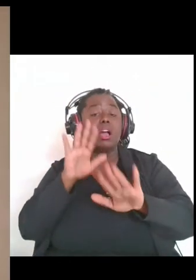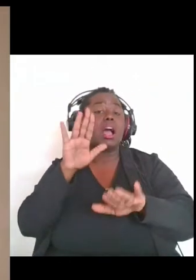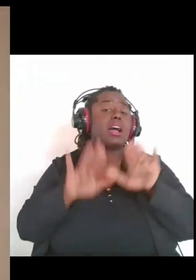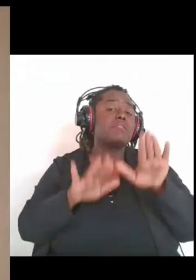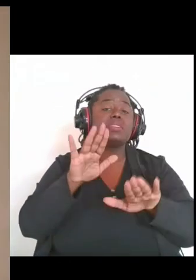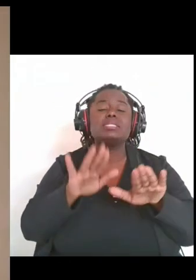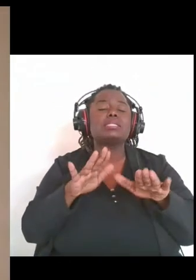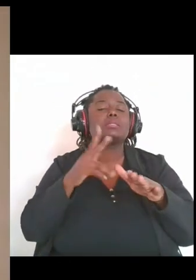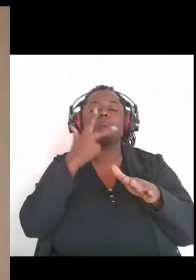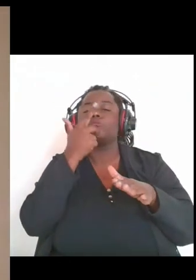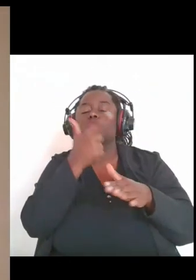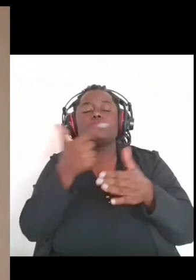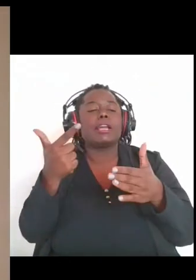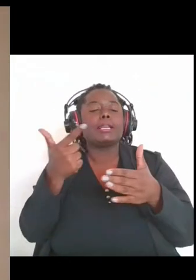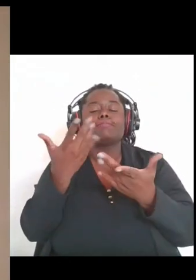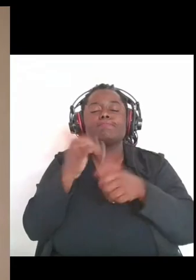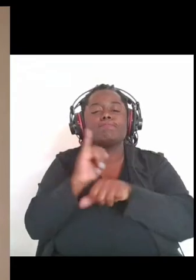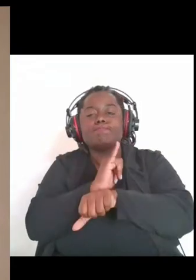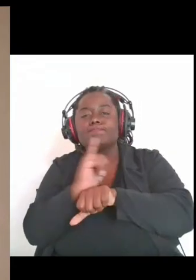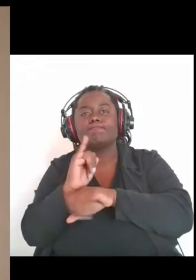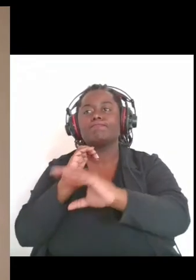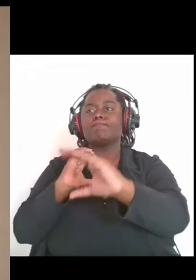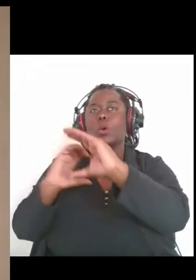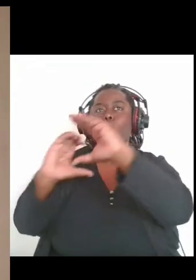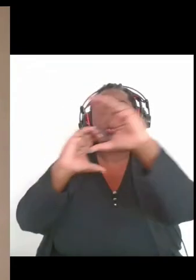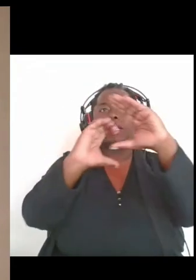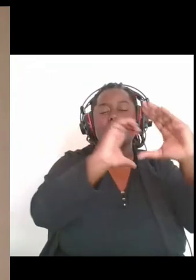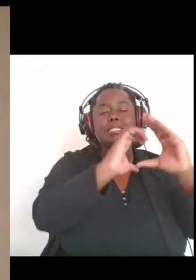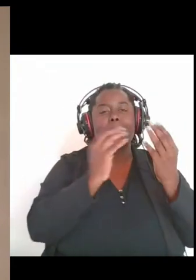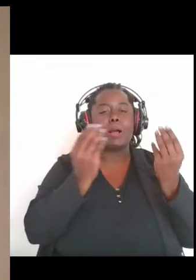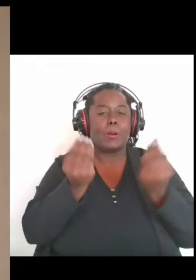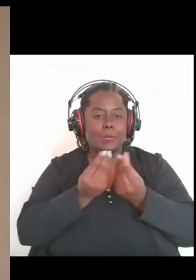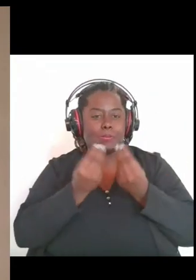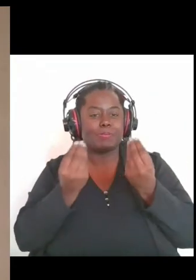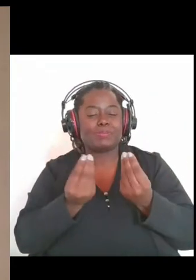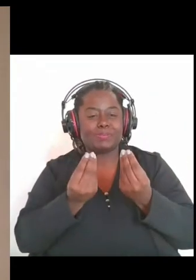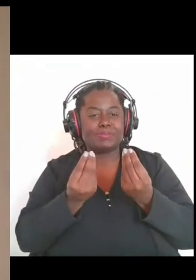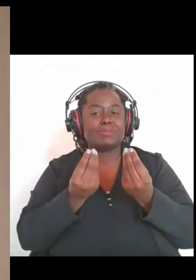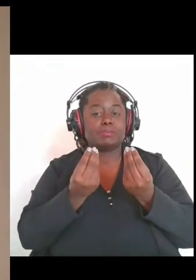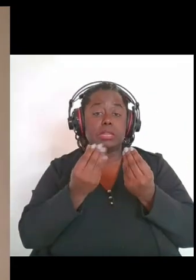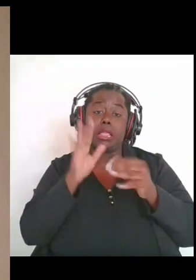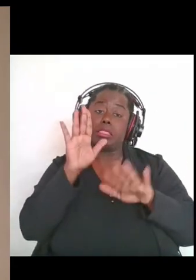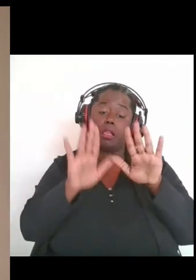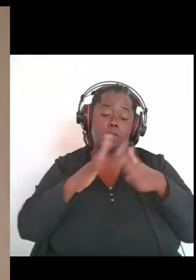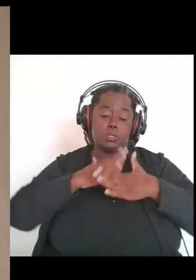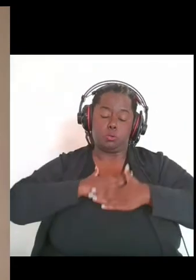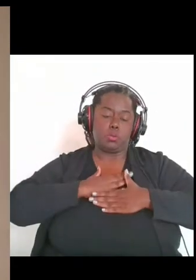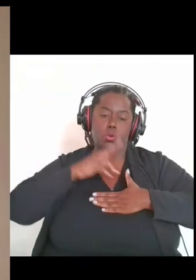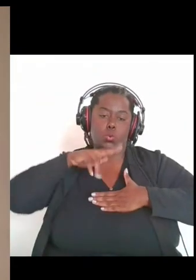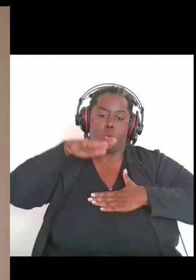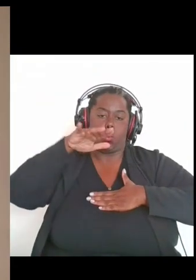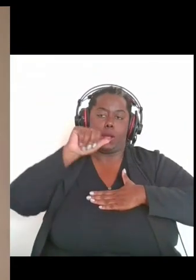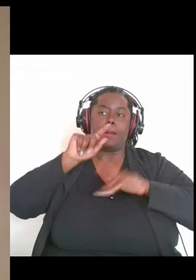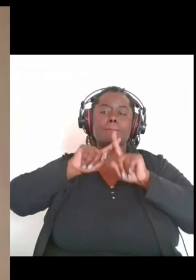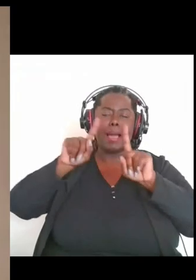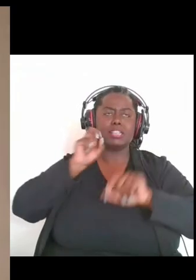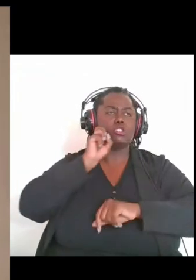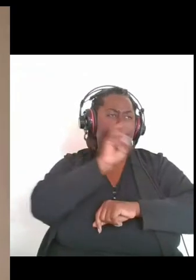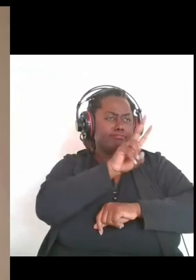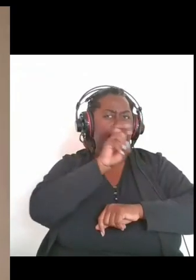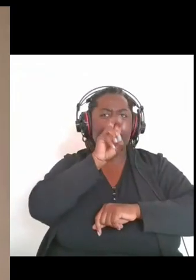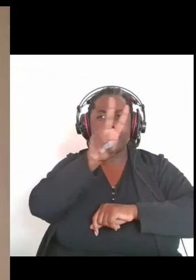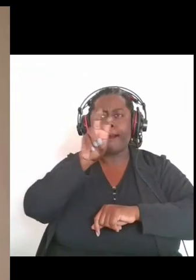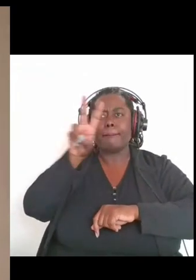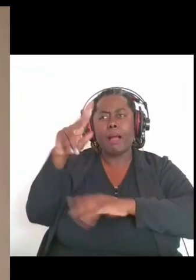people do not have the communication skills required to talk to these other groups that didn't happen